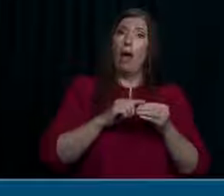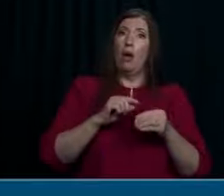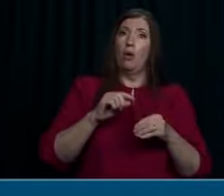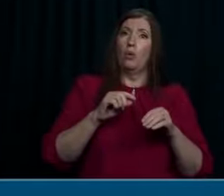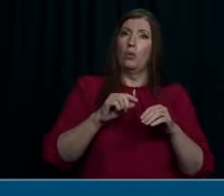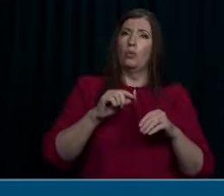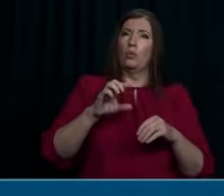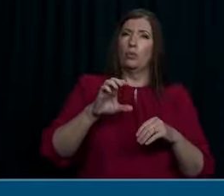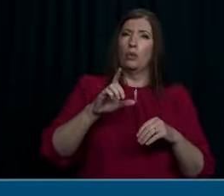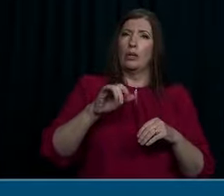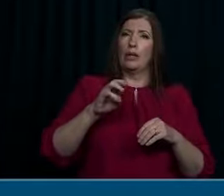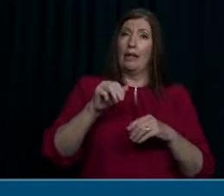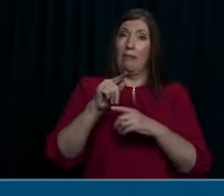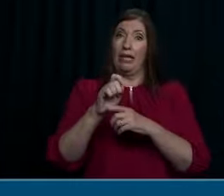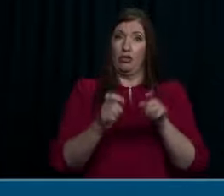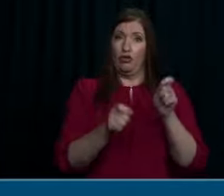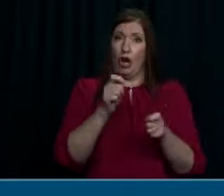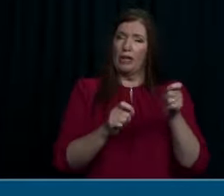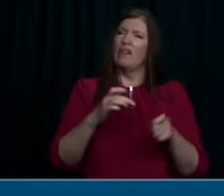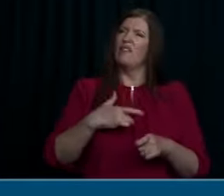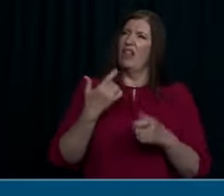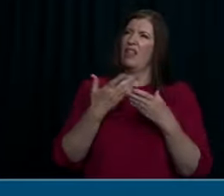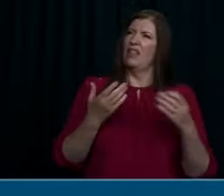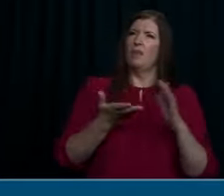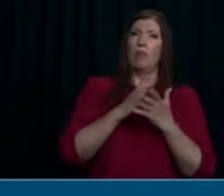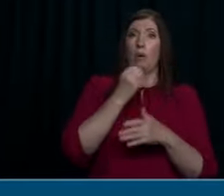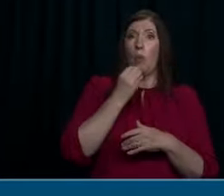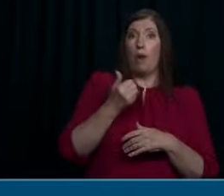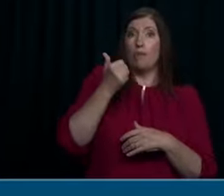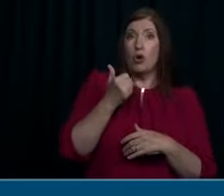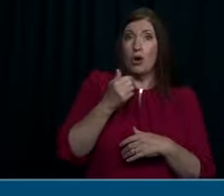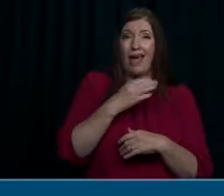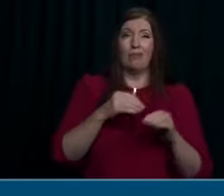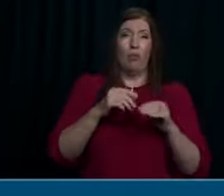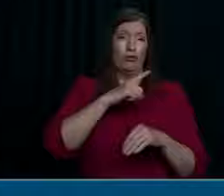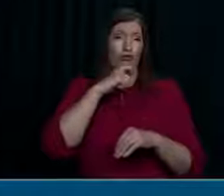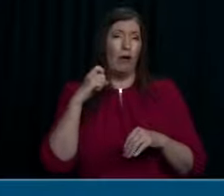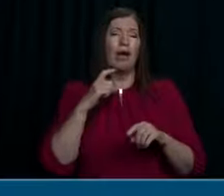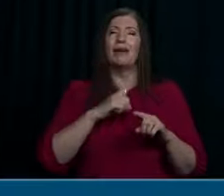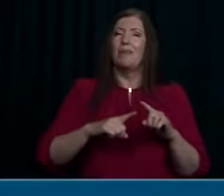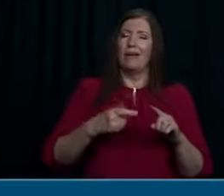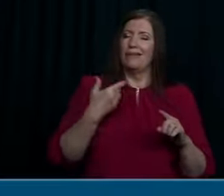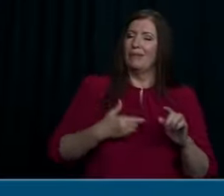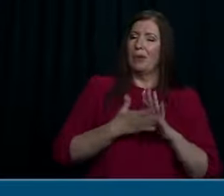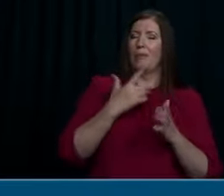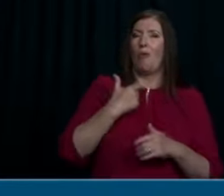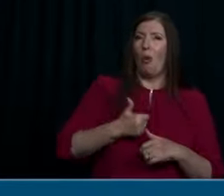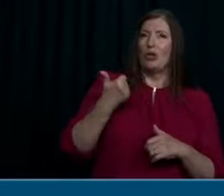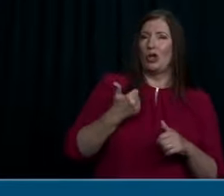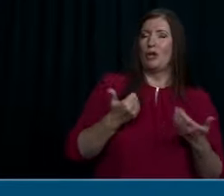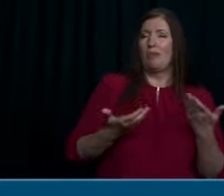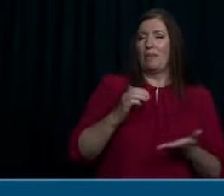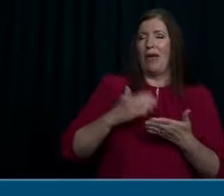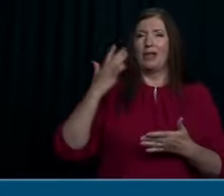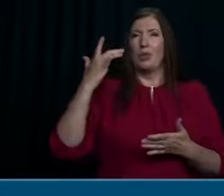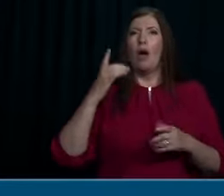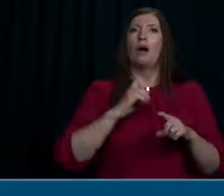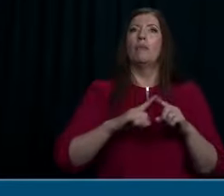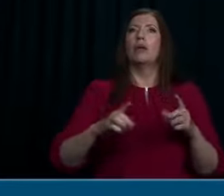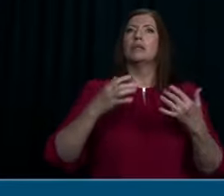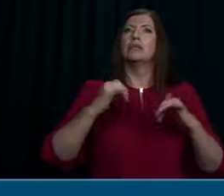things are getting warmer. It does feel like things are getting drier, but that could be because I'm getting older. But